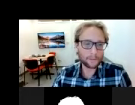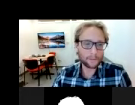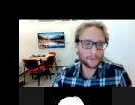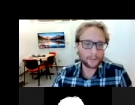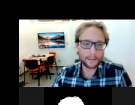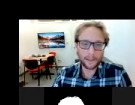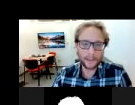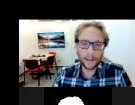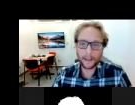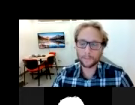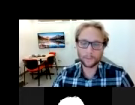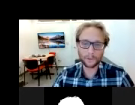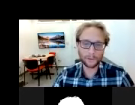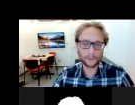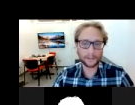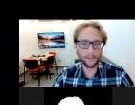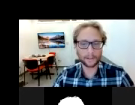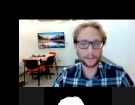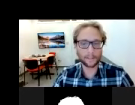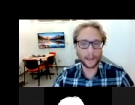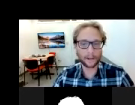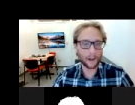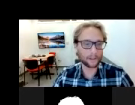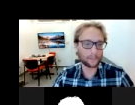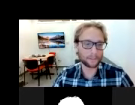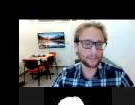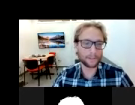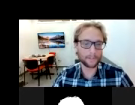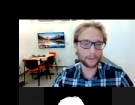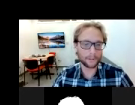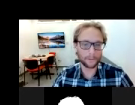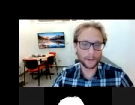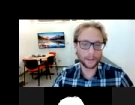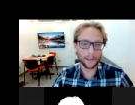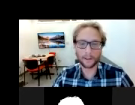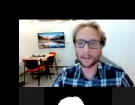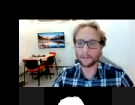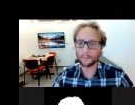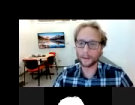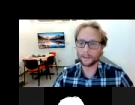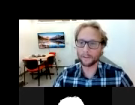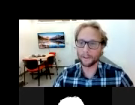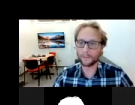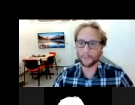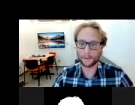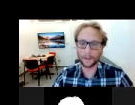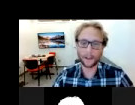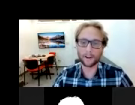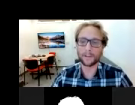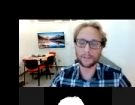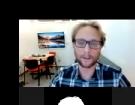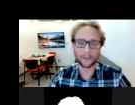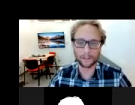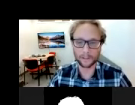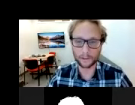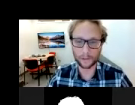that children with dyslexia have some sort of neural defect that causes persistent difficulties with reading, irrespective of